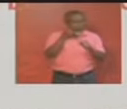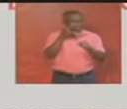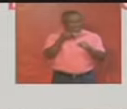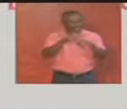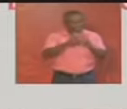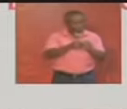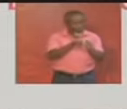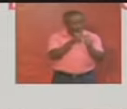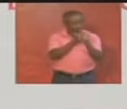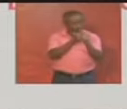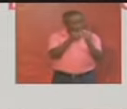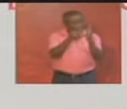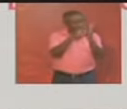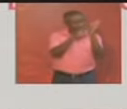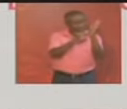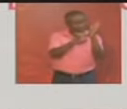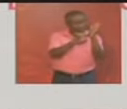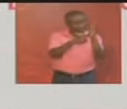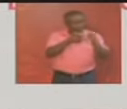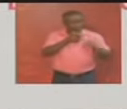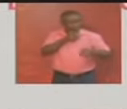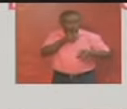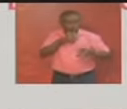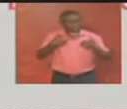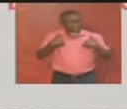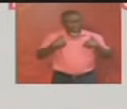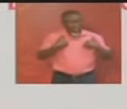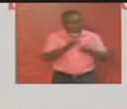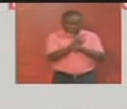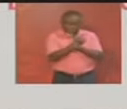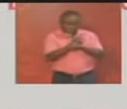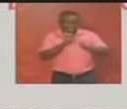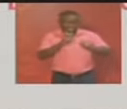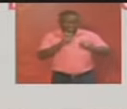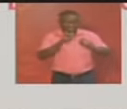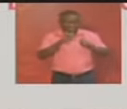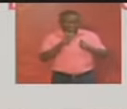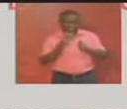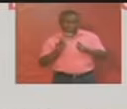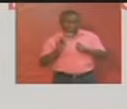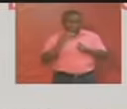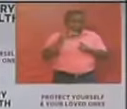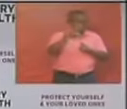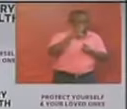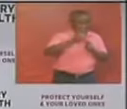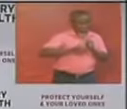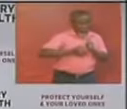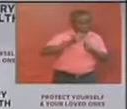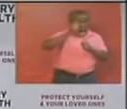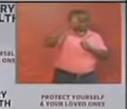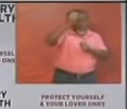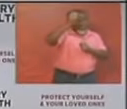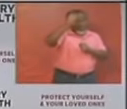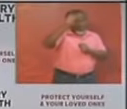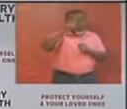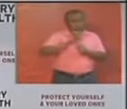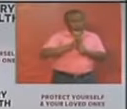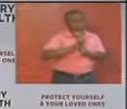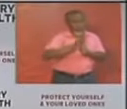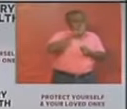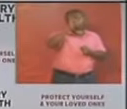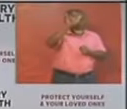reduce COVID transmission for persons traveling between Trinidad and Tobago. Thank you. Thank you very